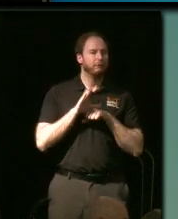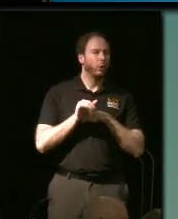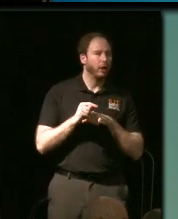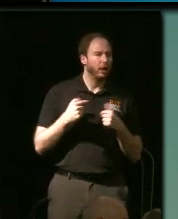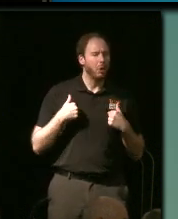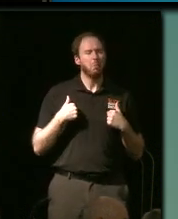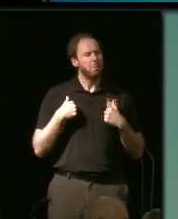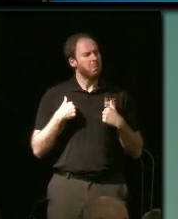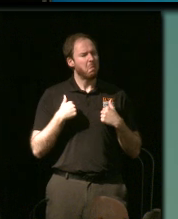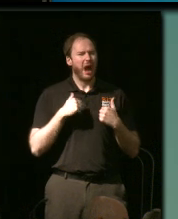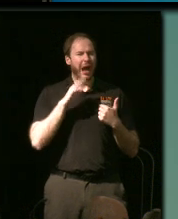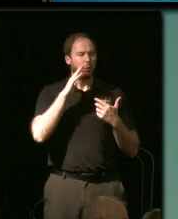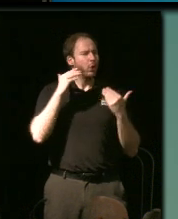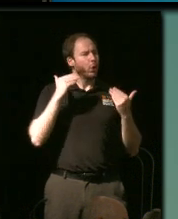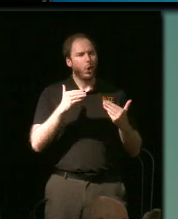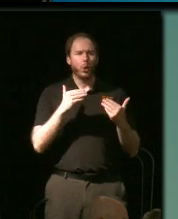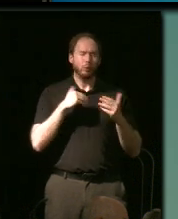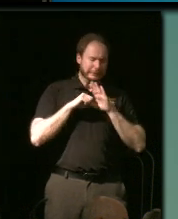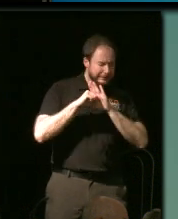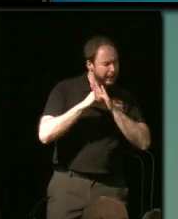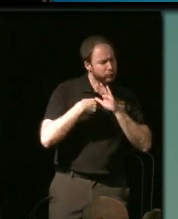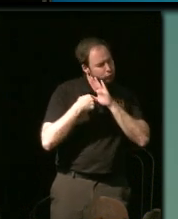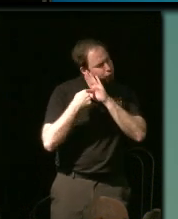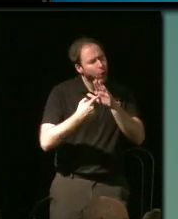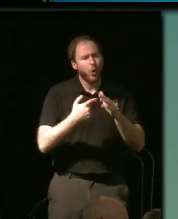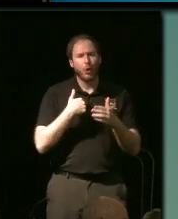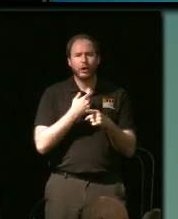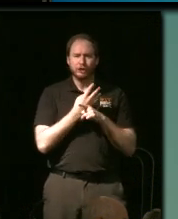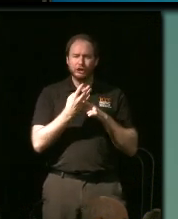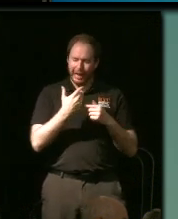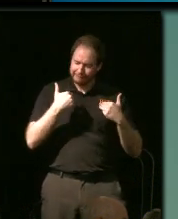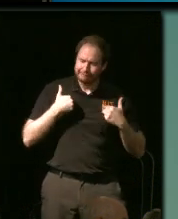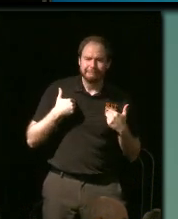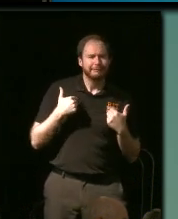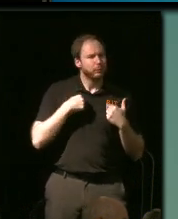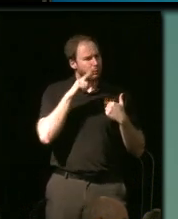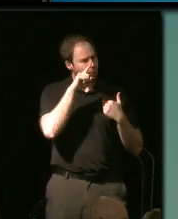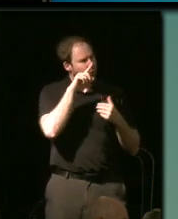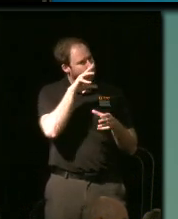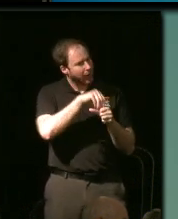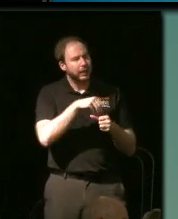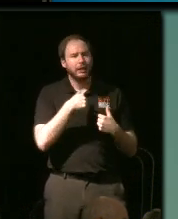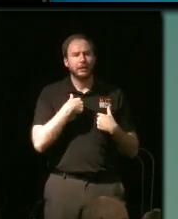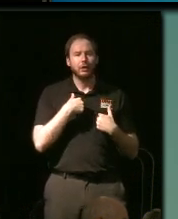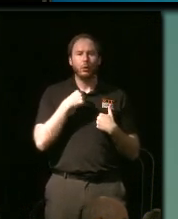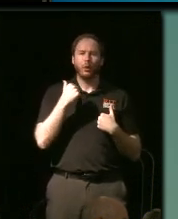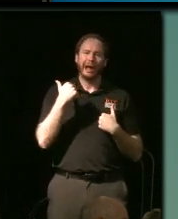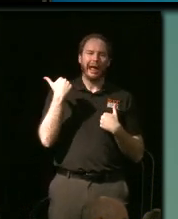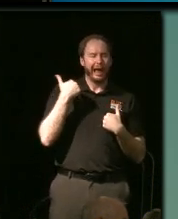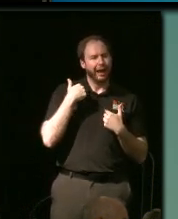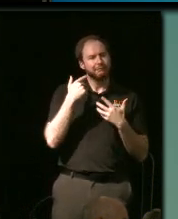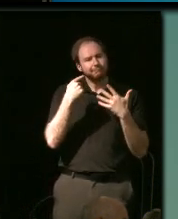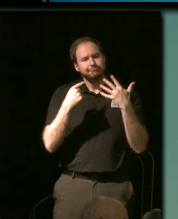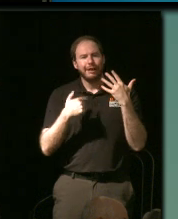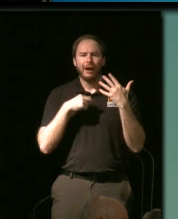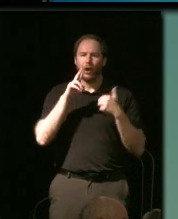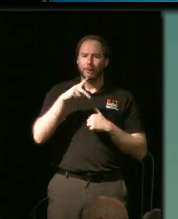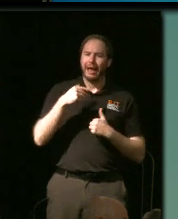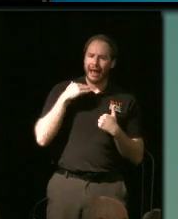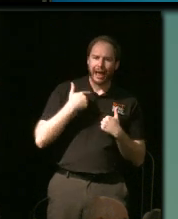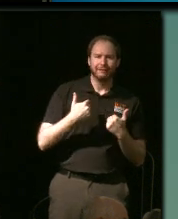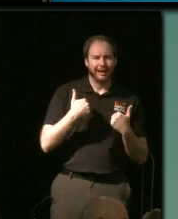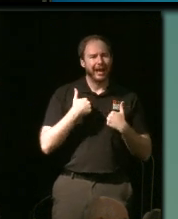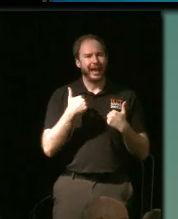I'm going to make this gene, yeah, this is my gene, so I can get in a gene trial. Or yeah, I got Stargardt, or yeah, I got RP. And